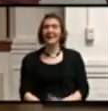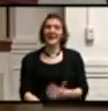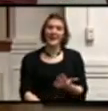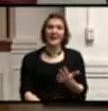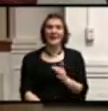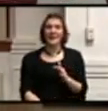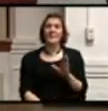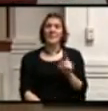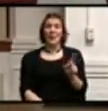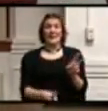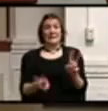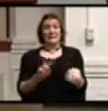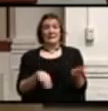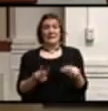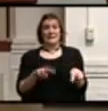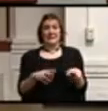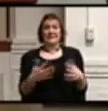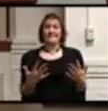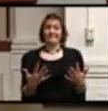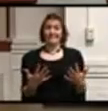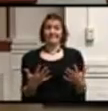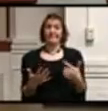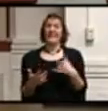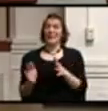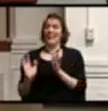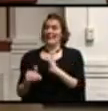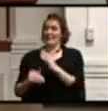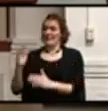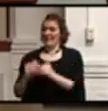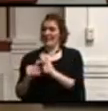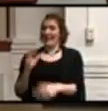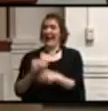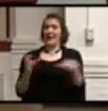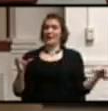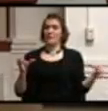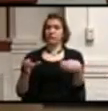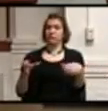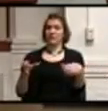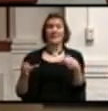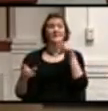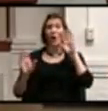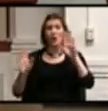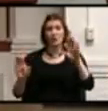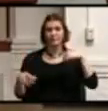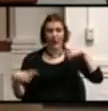the study basically left the site the way you see it here, and you're right, it's not great.